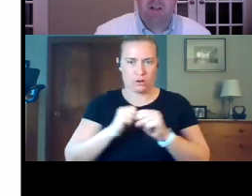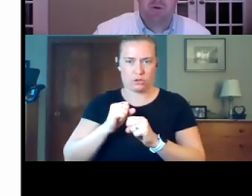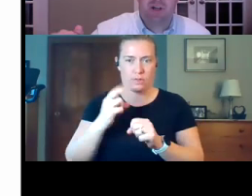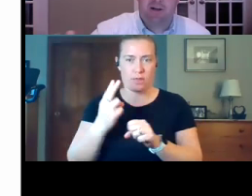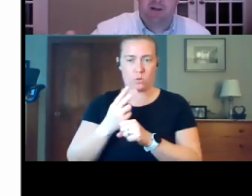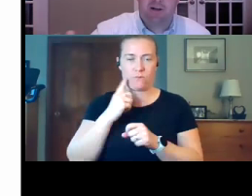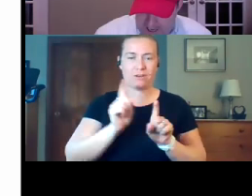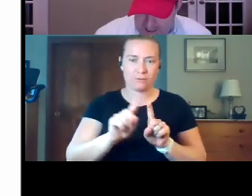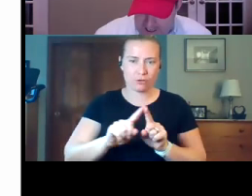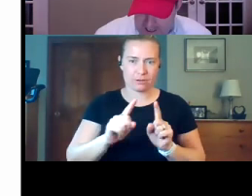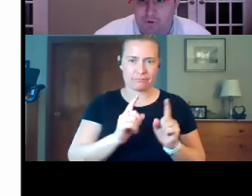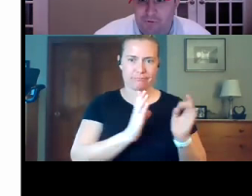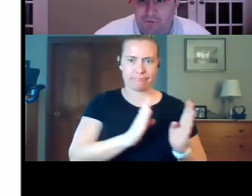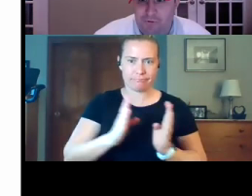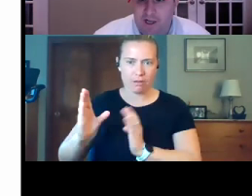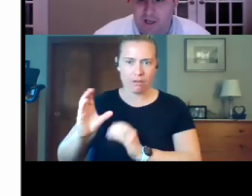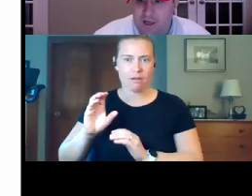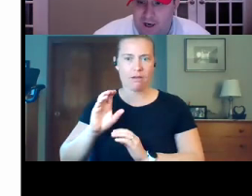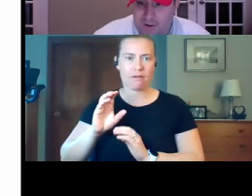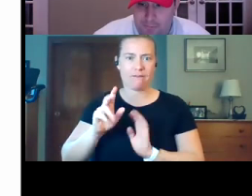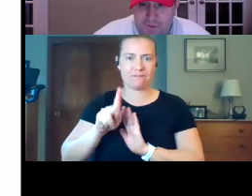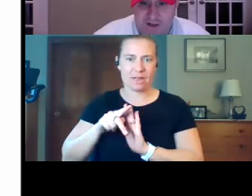actually associated with high and low performing